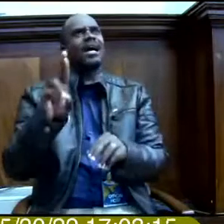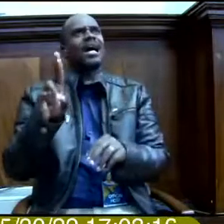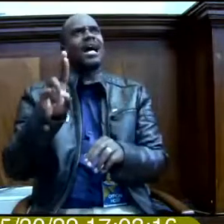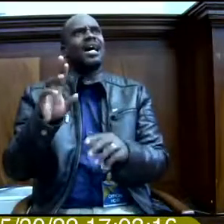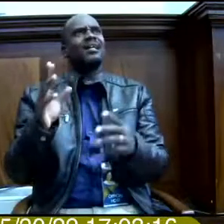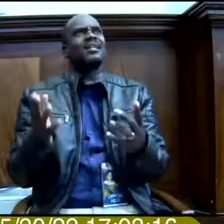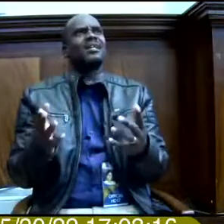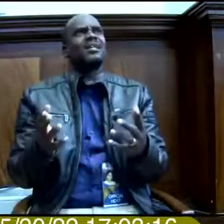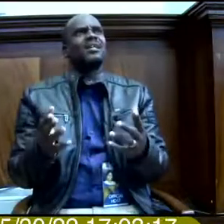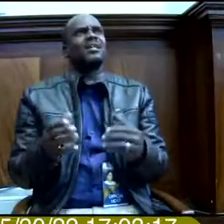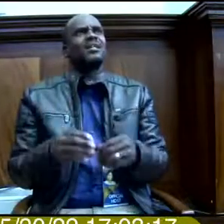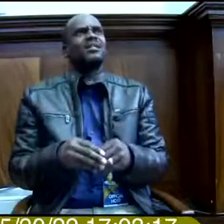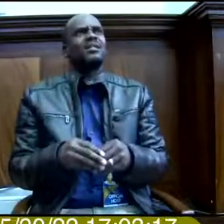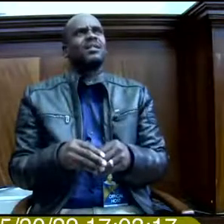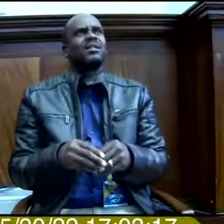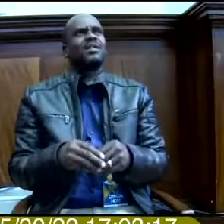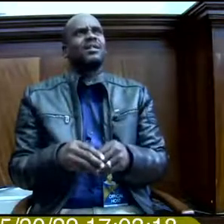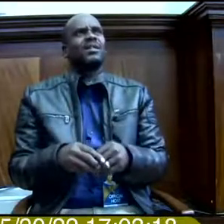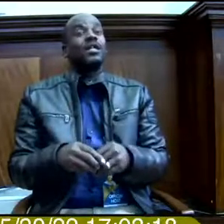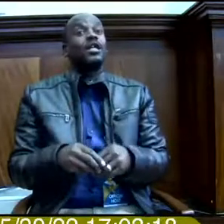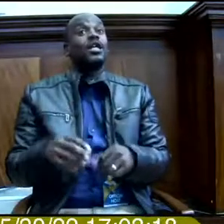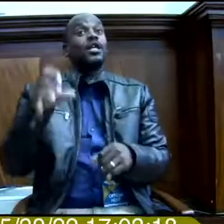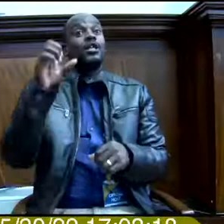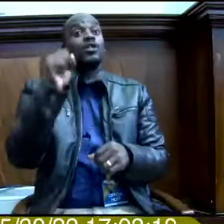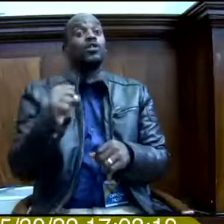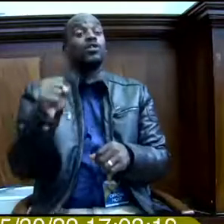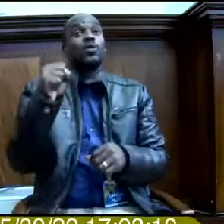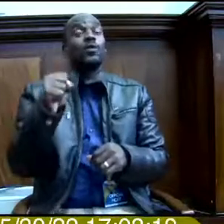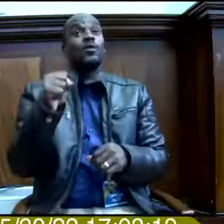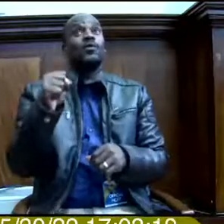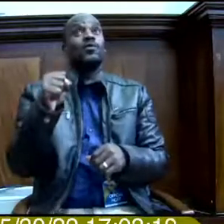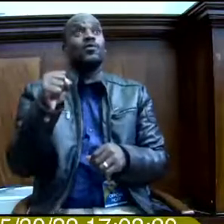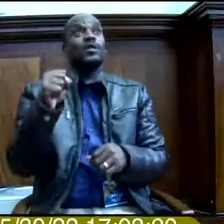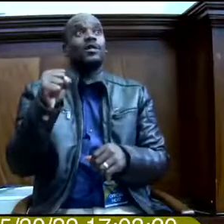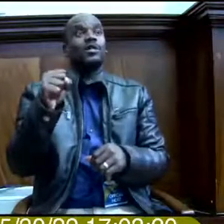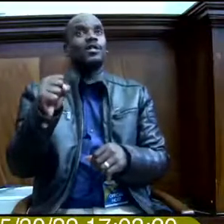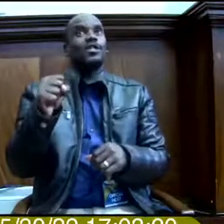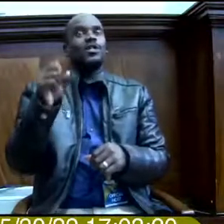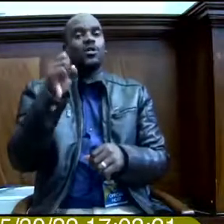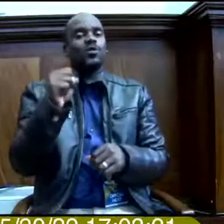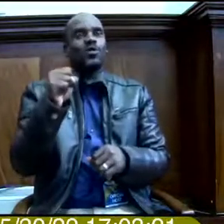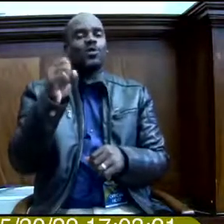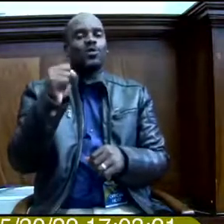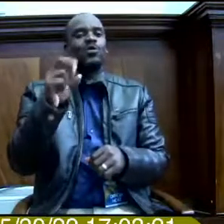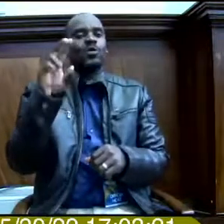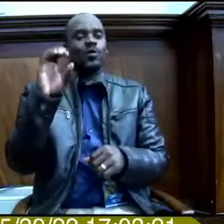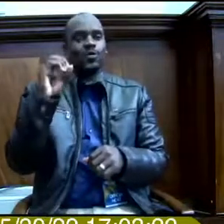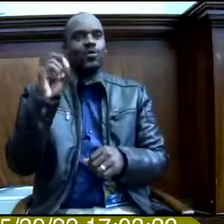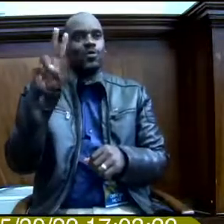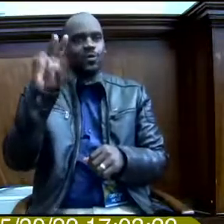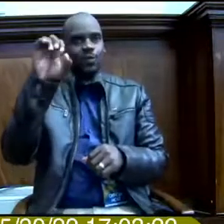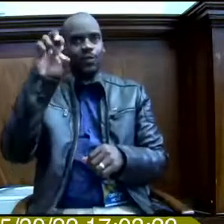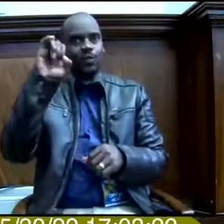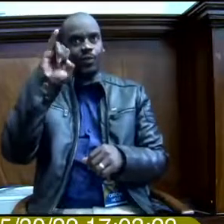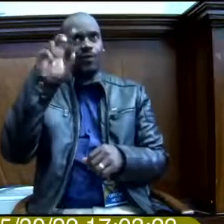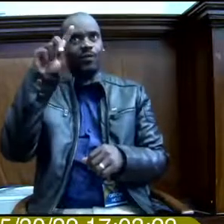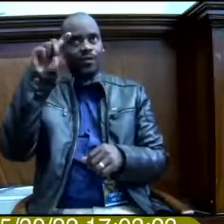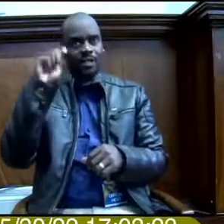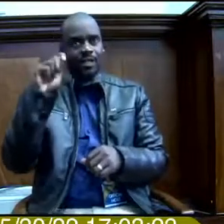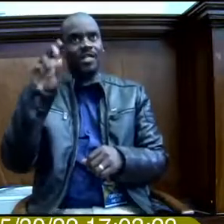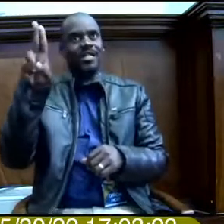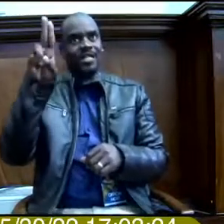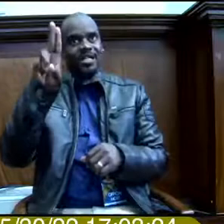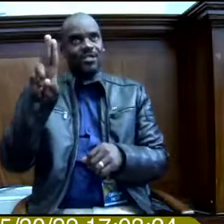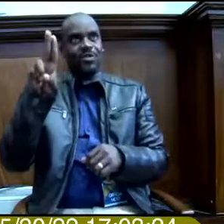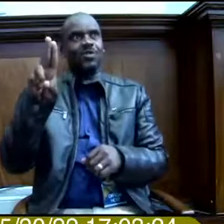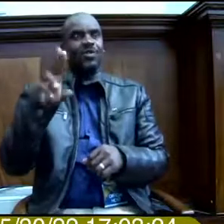the in the soviet union by that time it was through the workers he led workers